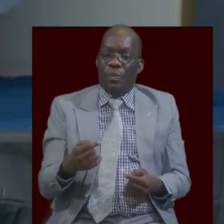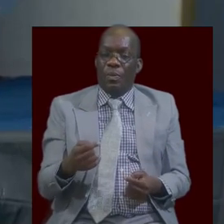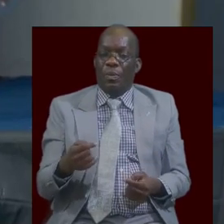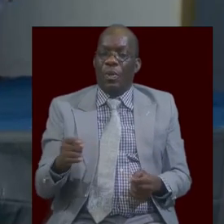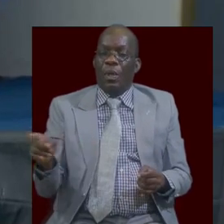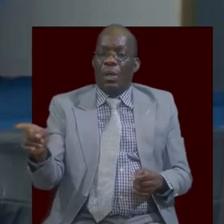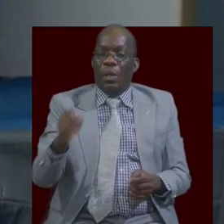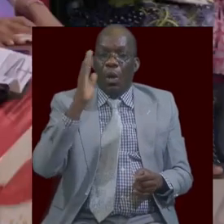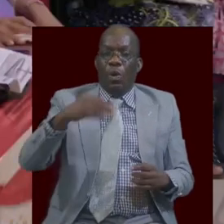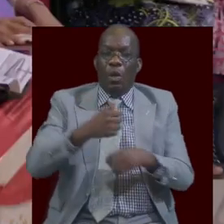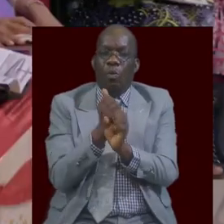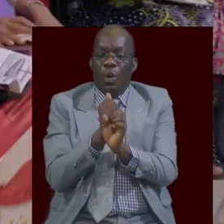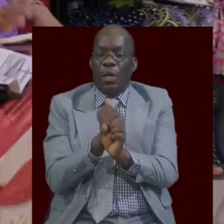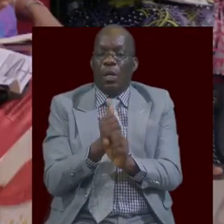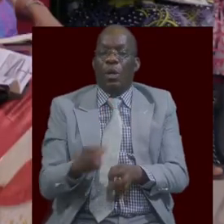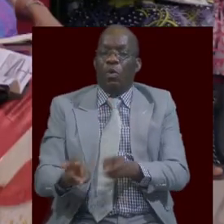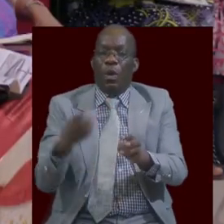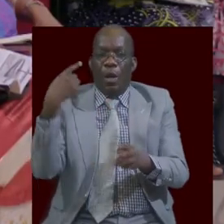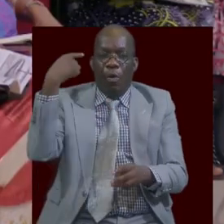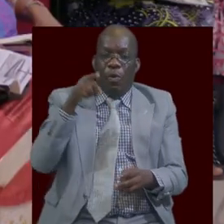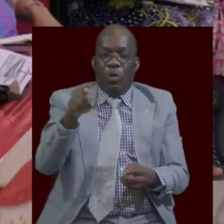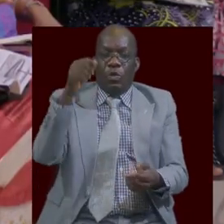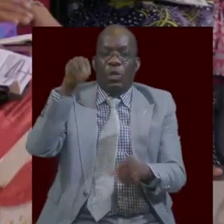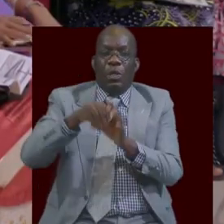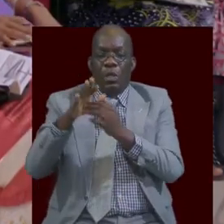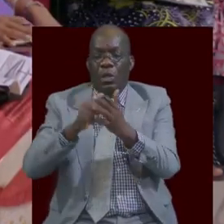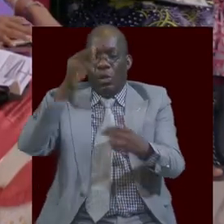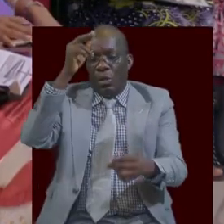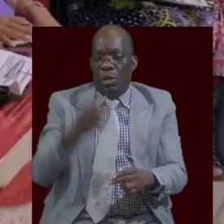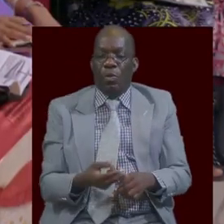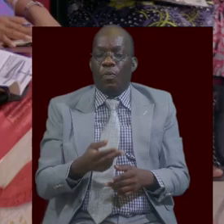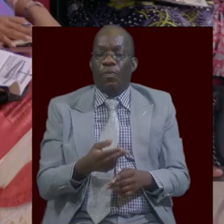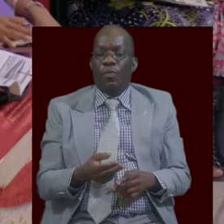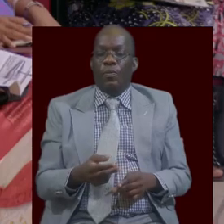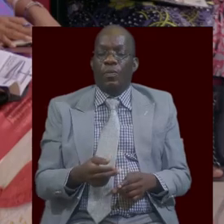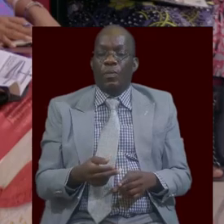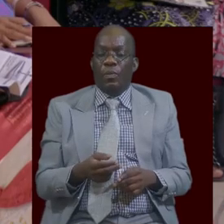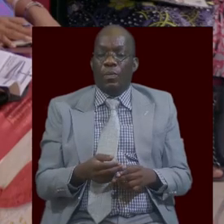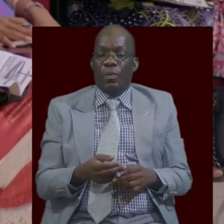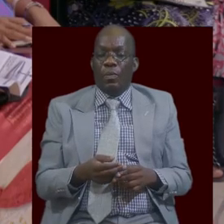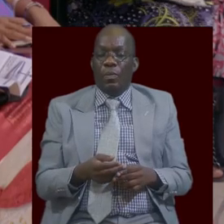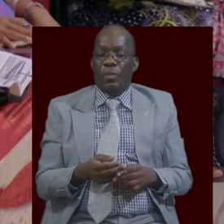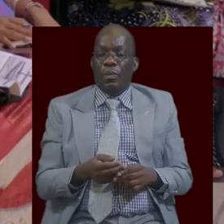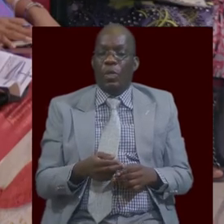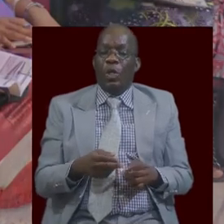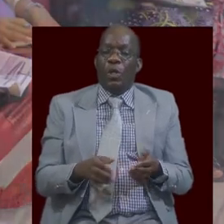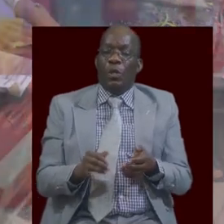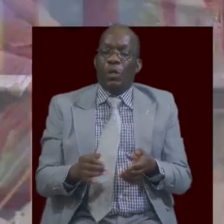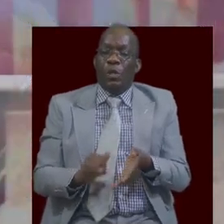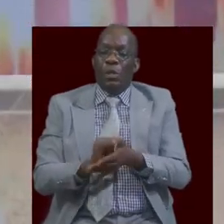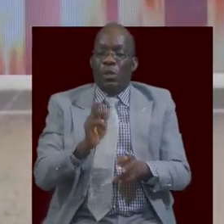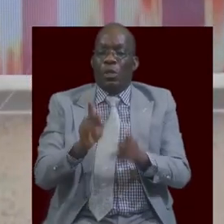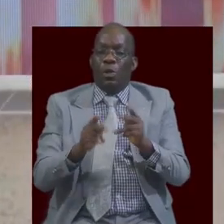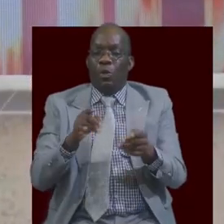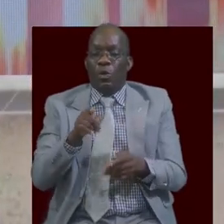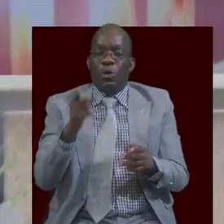way for you in Jesus' name. And those you've seen there before, ahead of